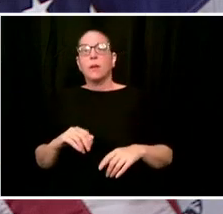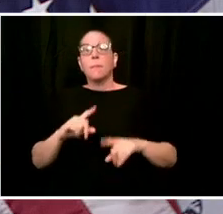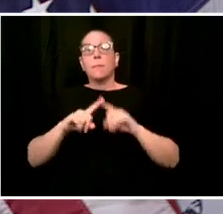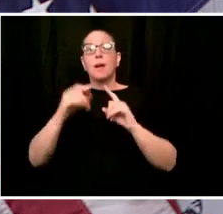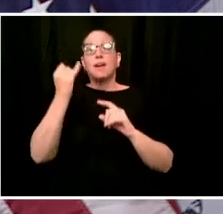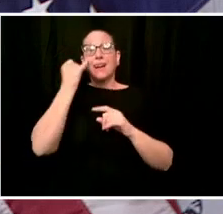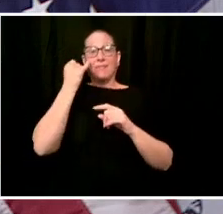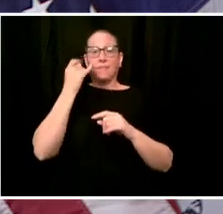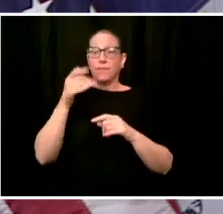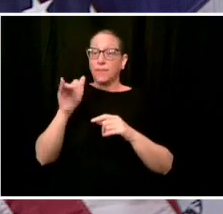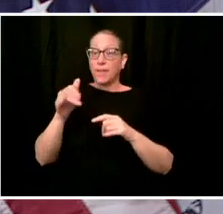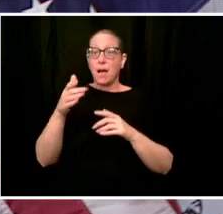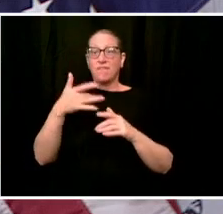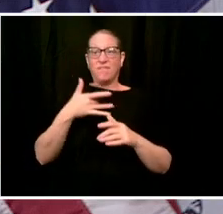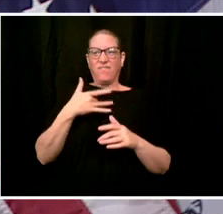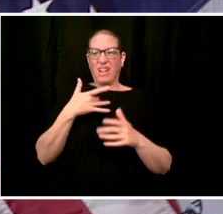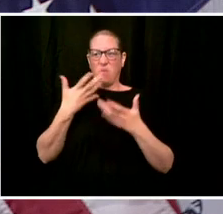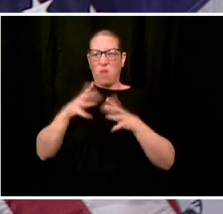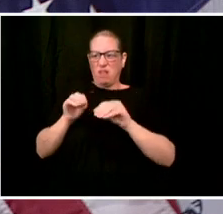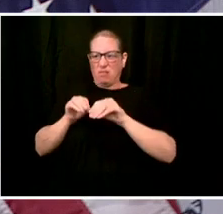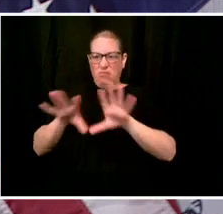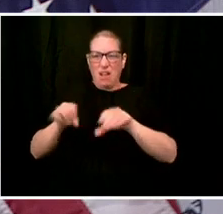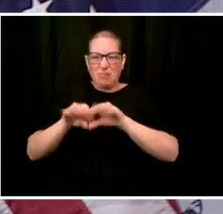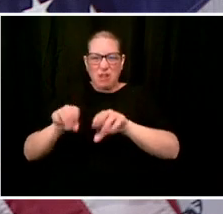will be there. And again, the